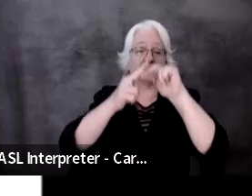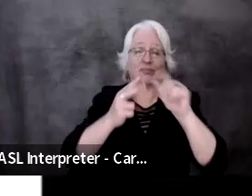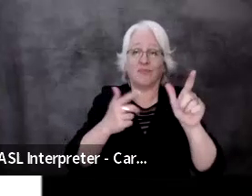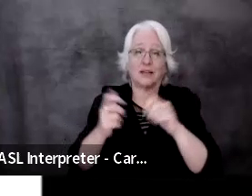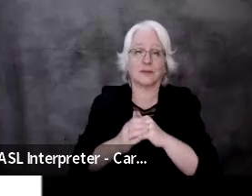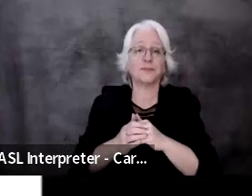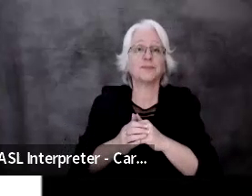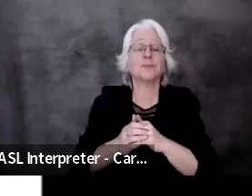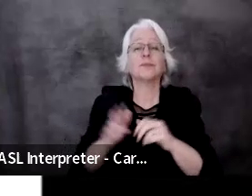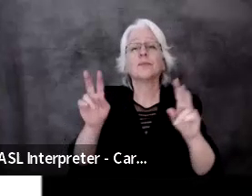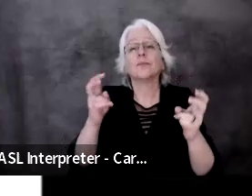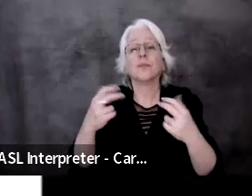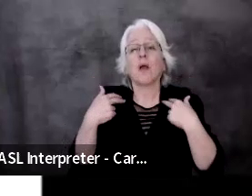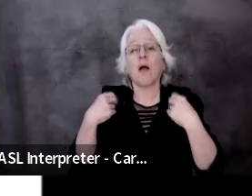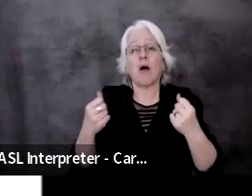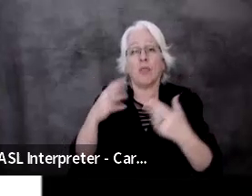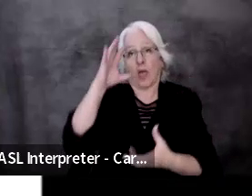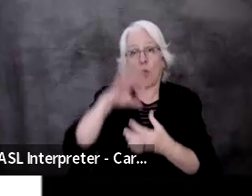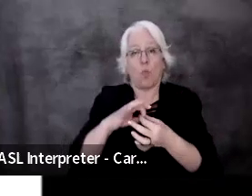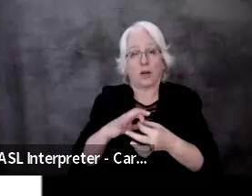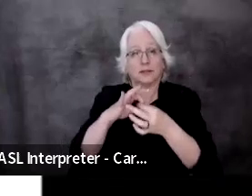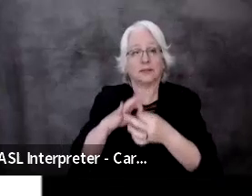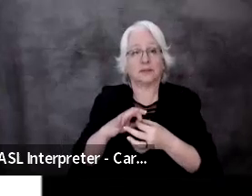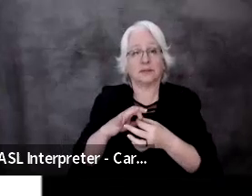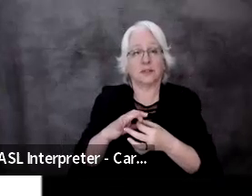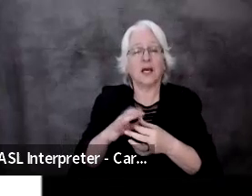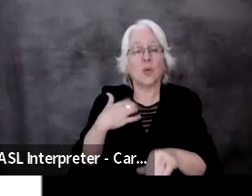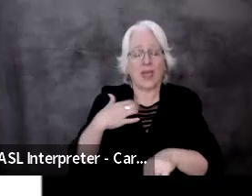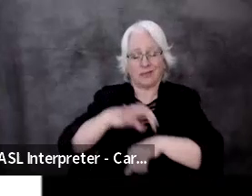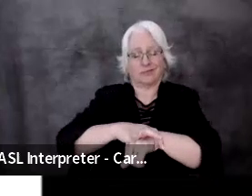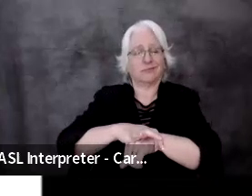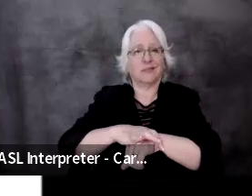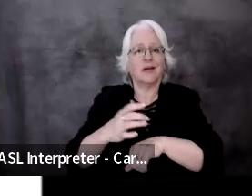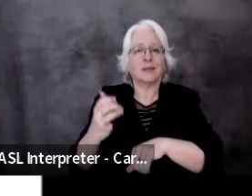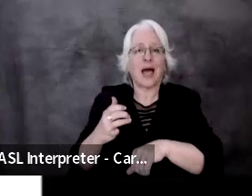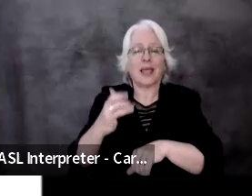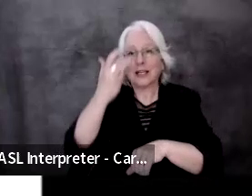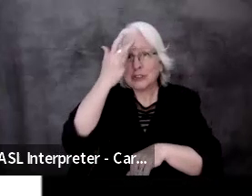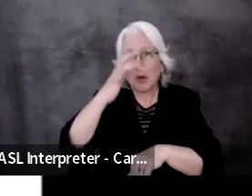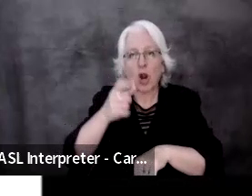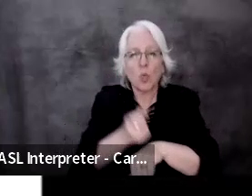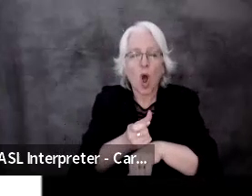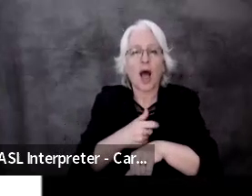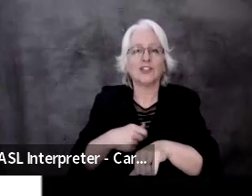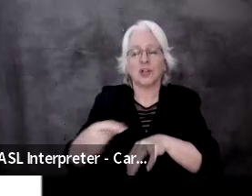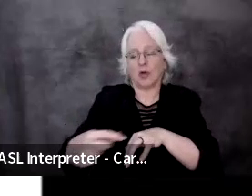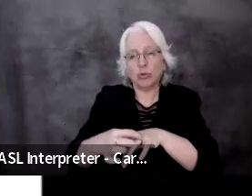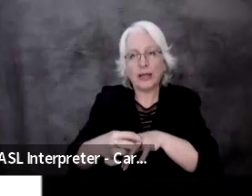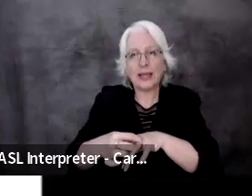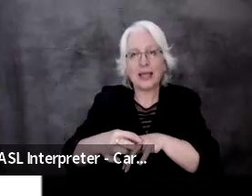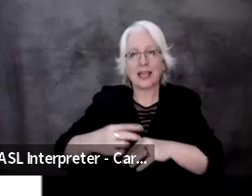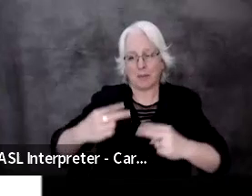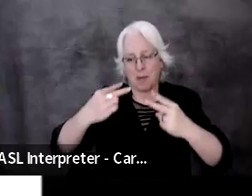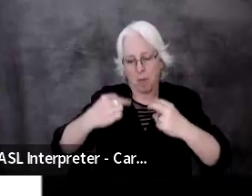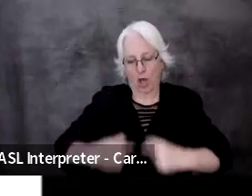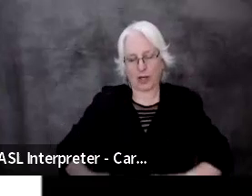wellness. Again, wearable devices like smartwatches and finger rings can monitor a person's health and